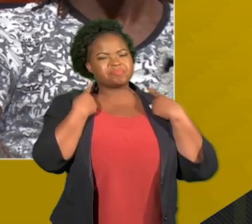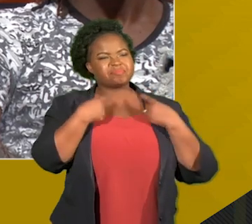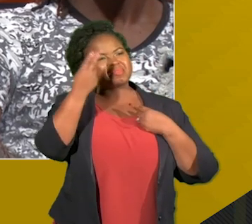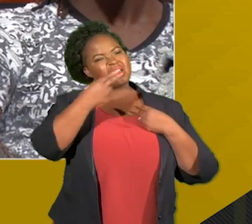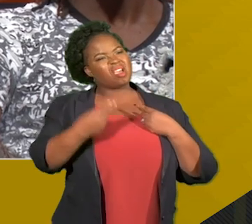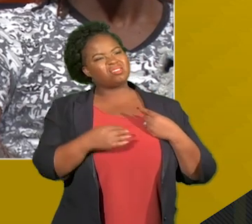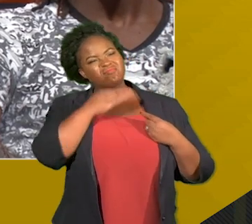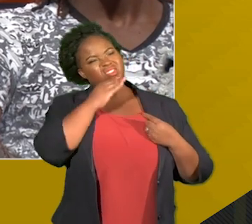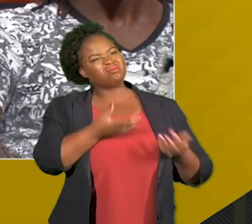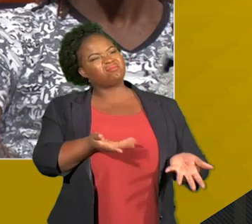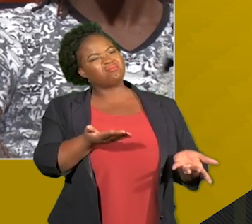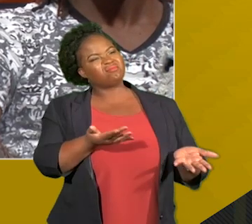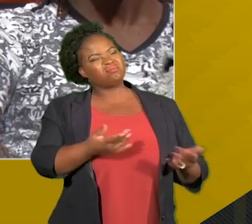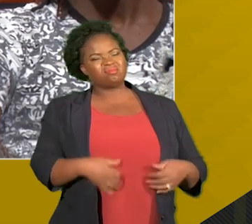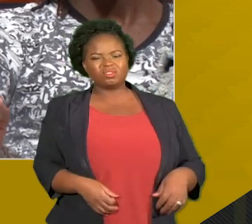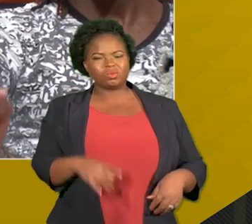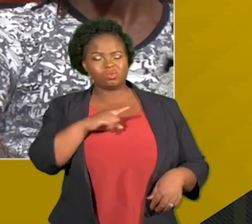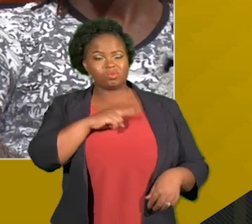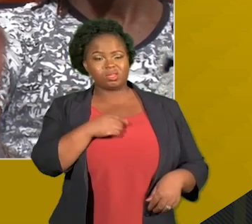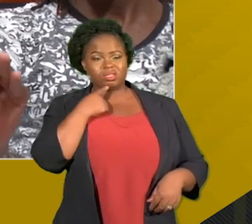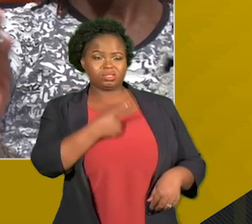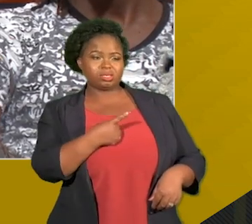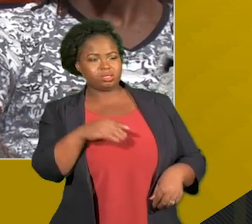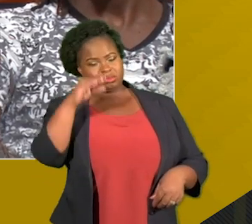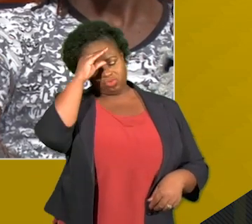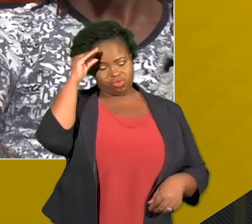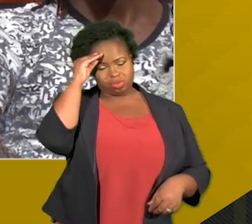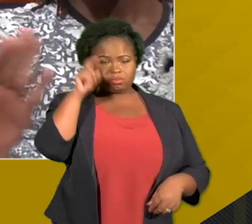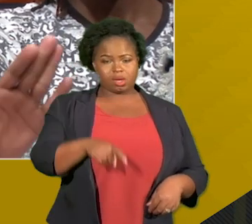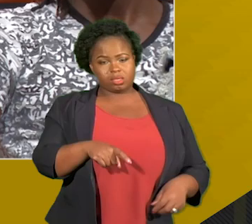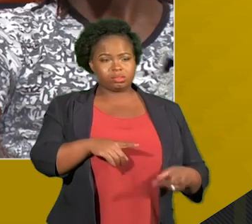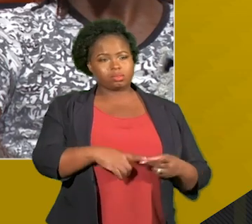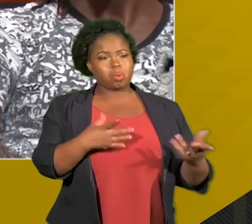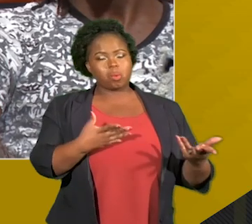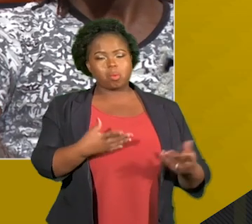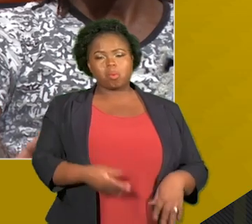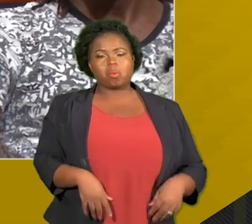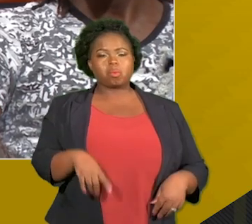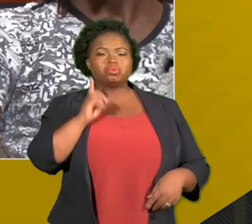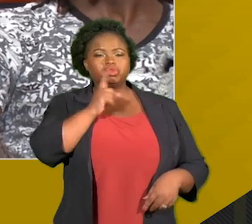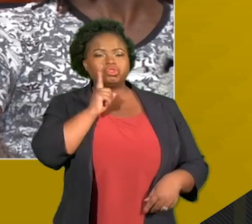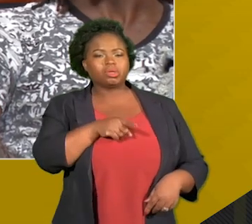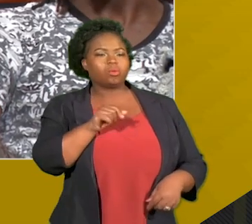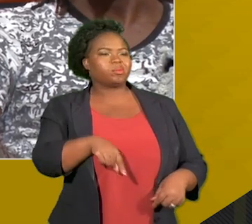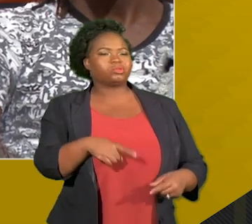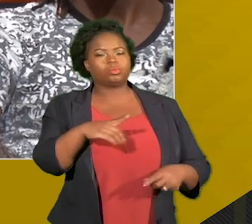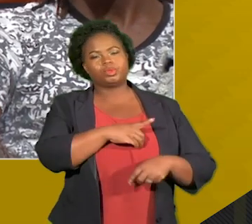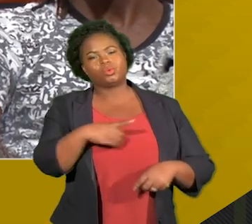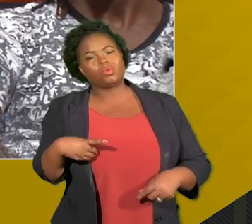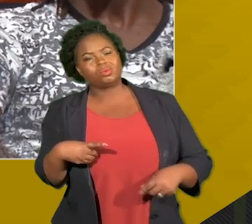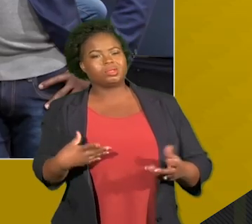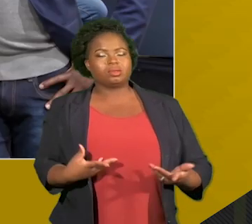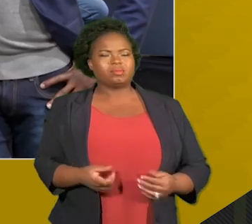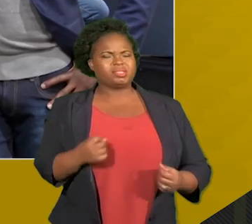ha dumele. Batswadi ba rena ba botsa gore o etsa teaching, o etsa nursing, o etsa doctor. That's it. Art they don't understand it and there